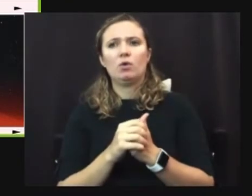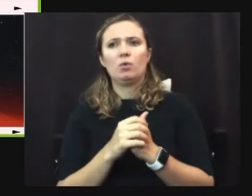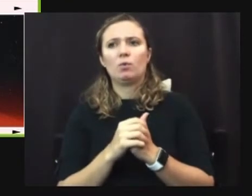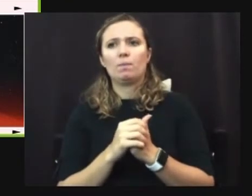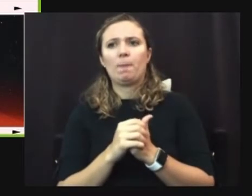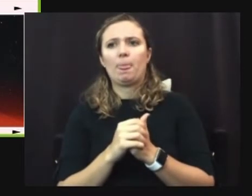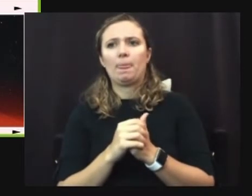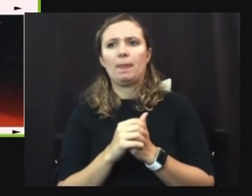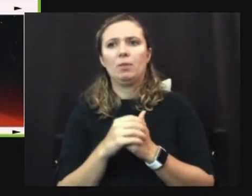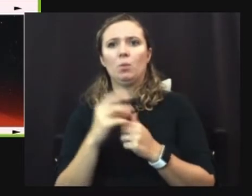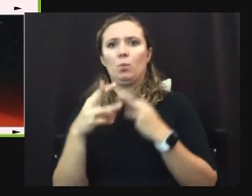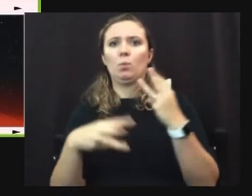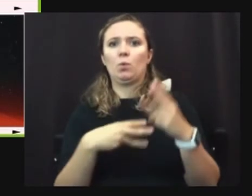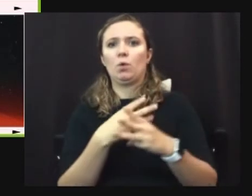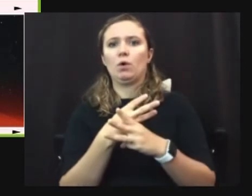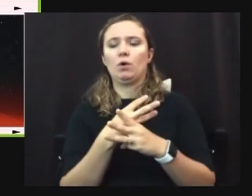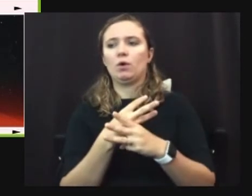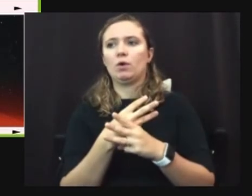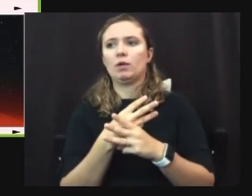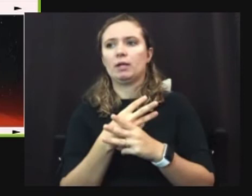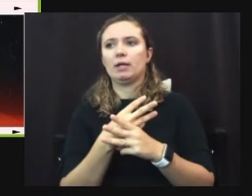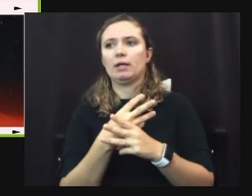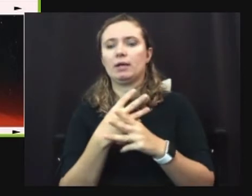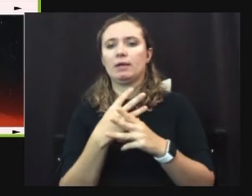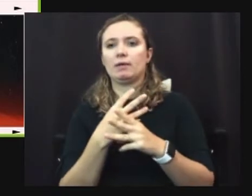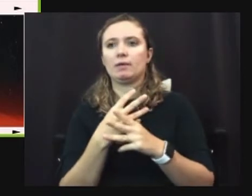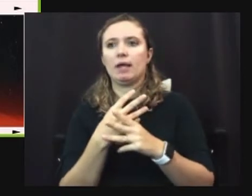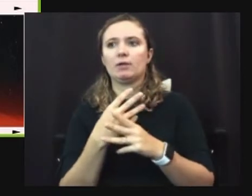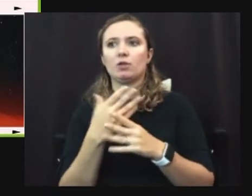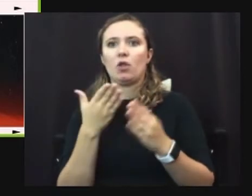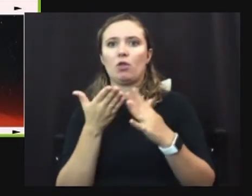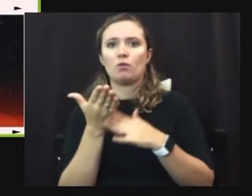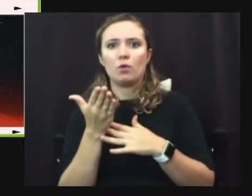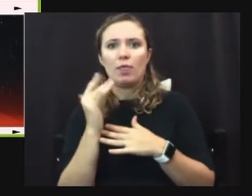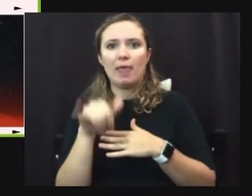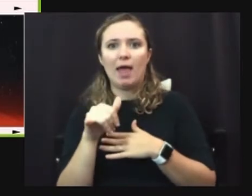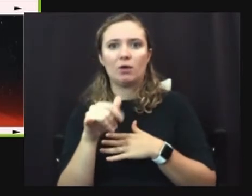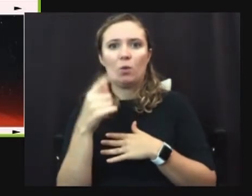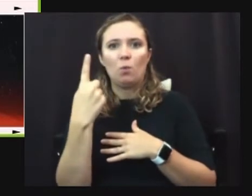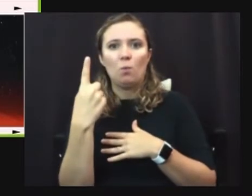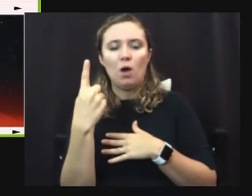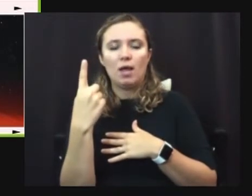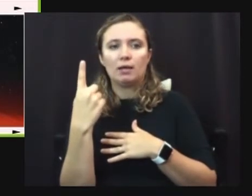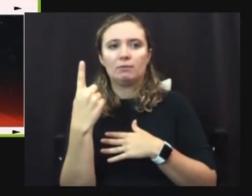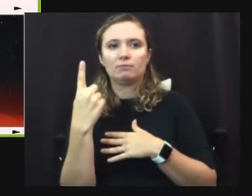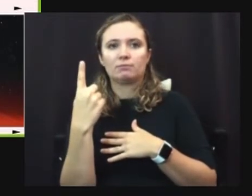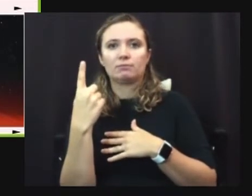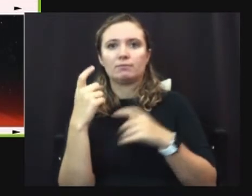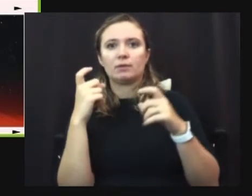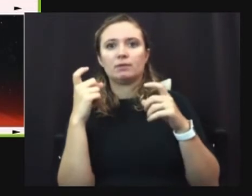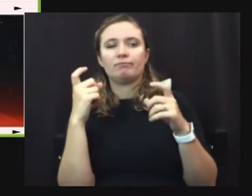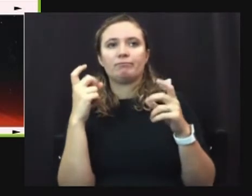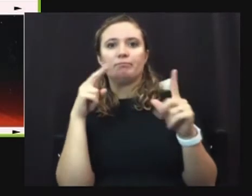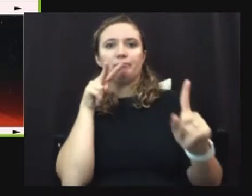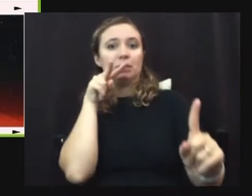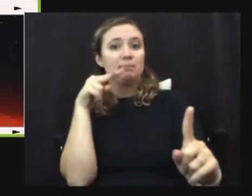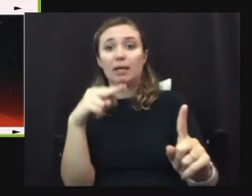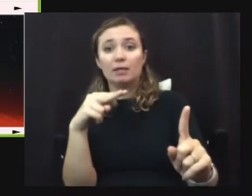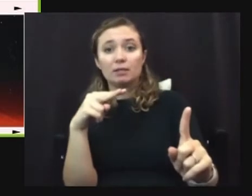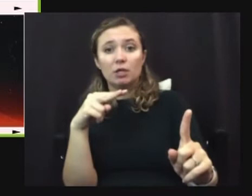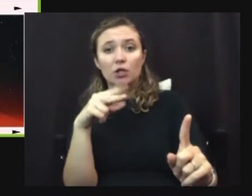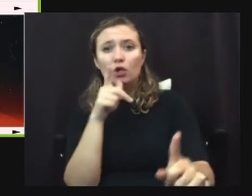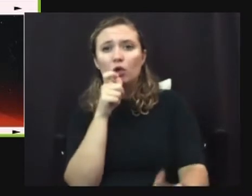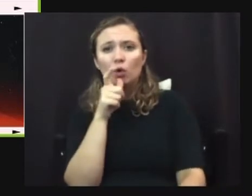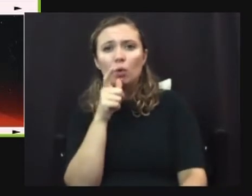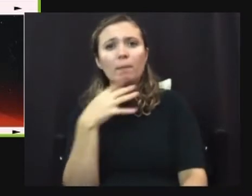the world as they see it through their lens, through our own lens, who will